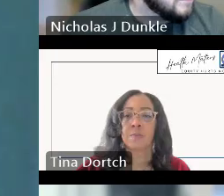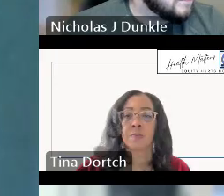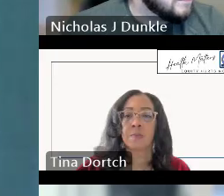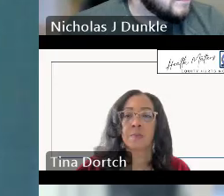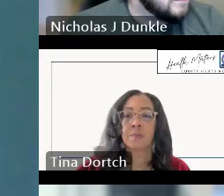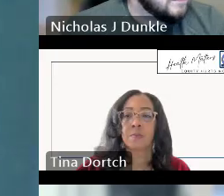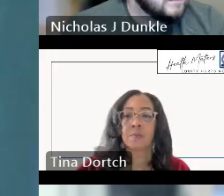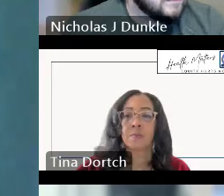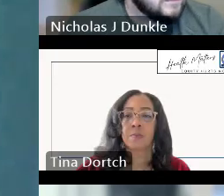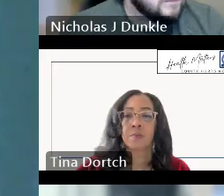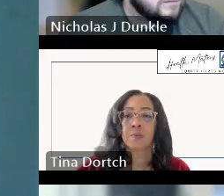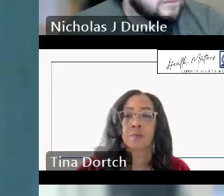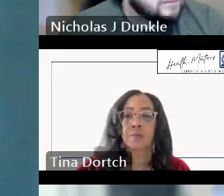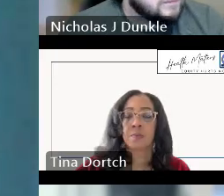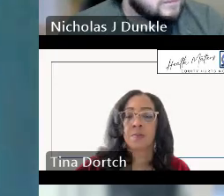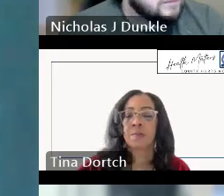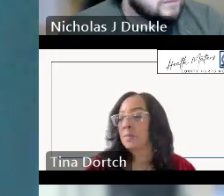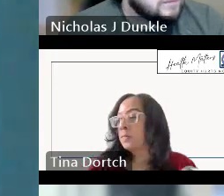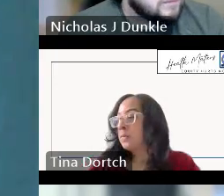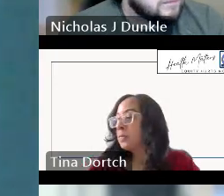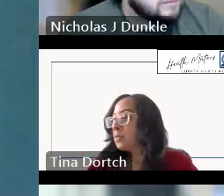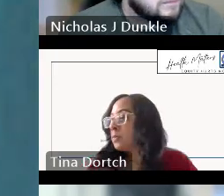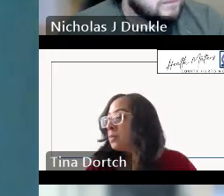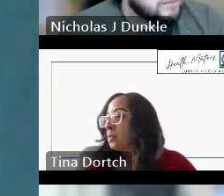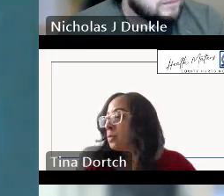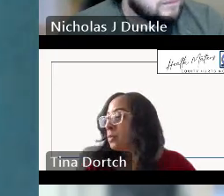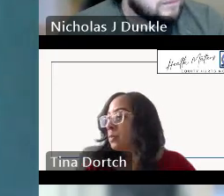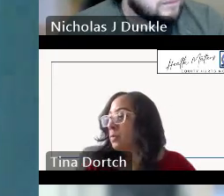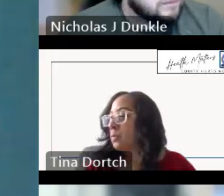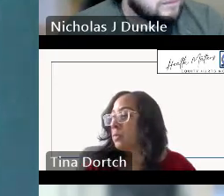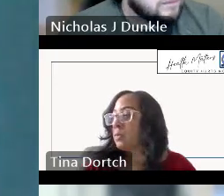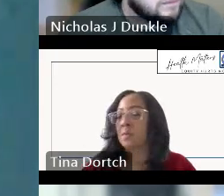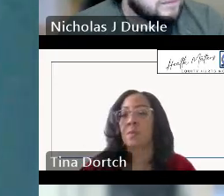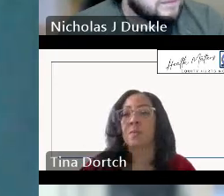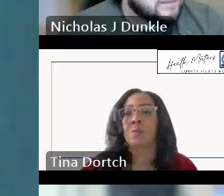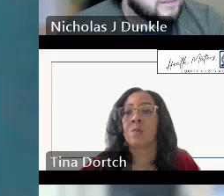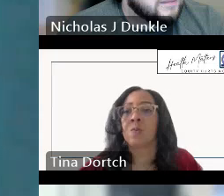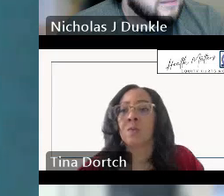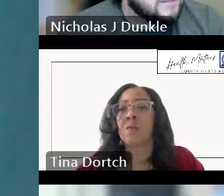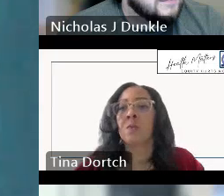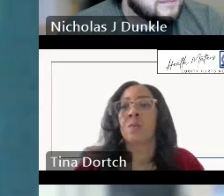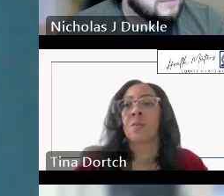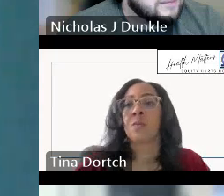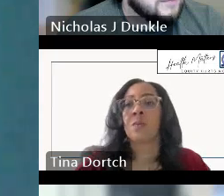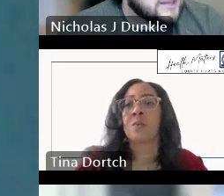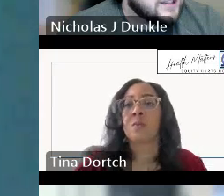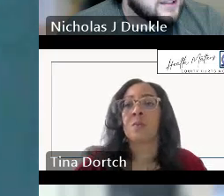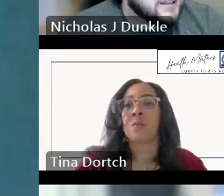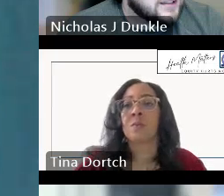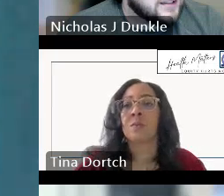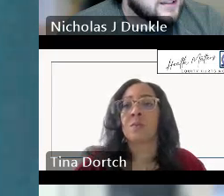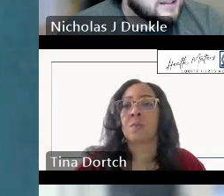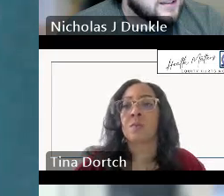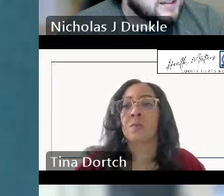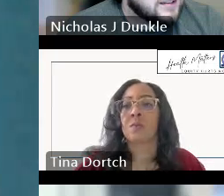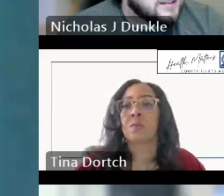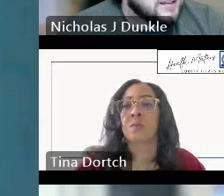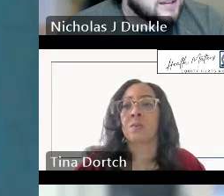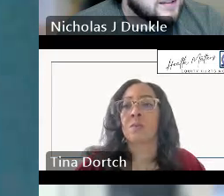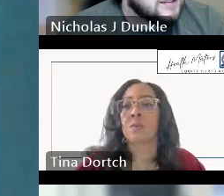So Bishop Bonnie Radden, great work. Wow. That's all I can say. Wow. So thank you. Thank